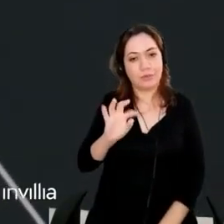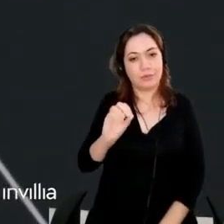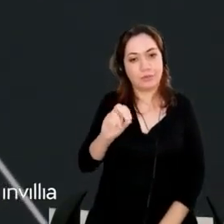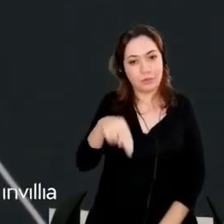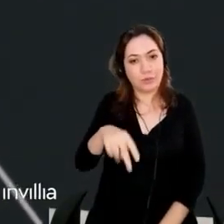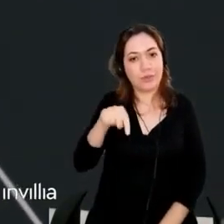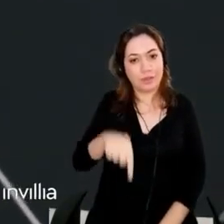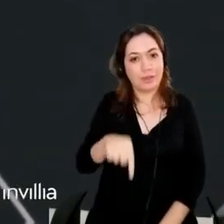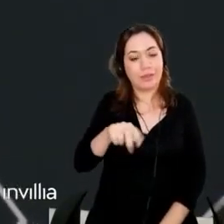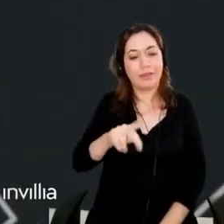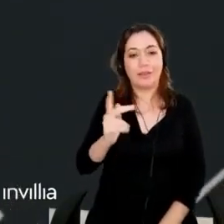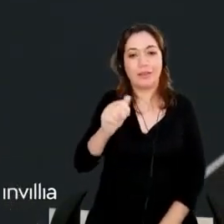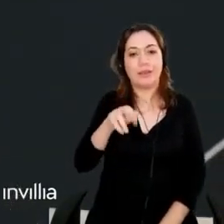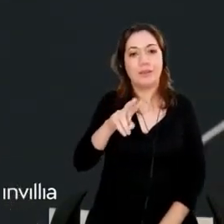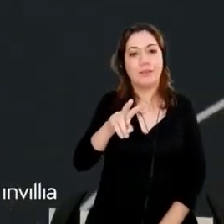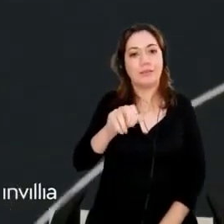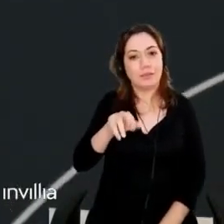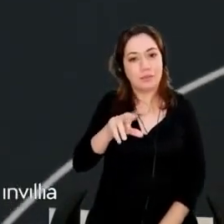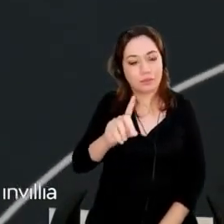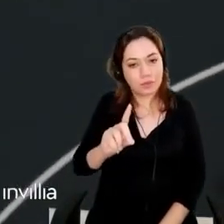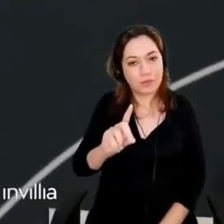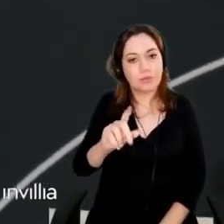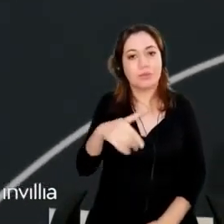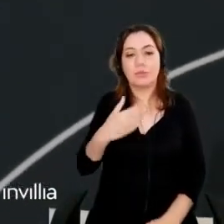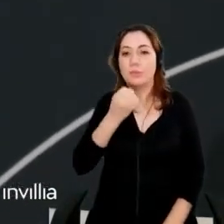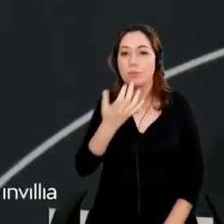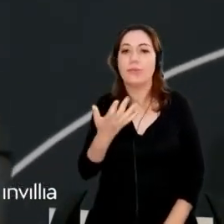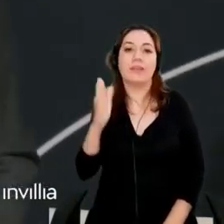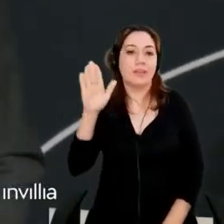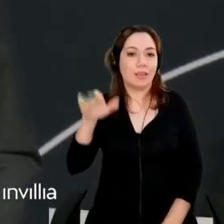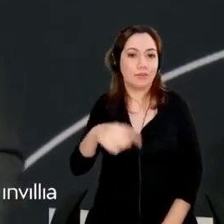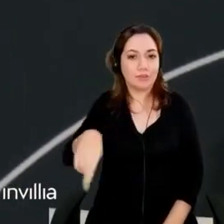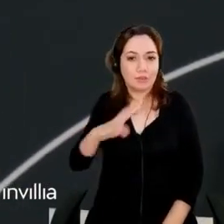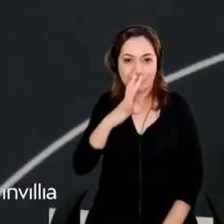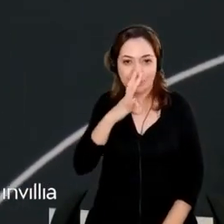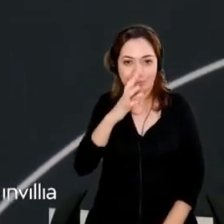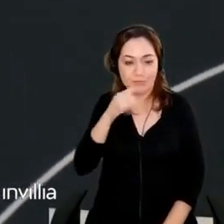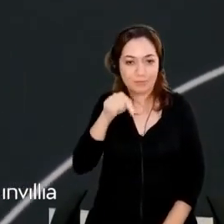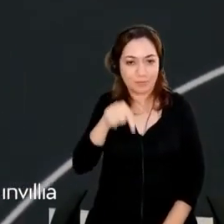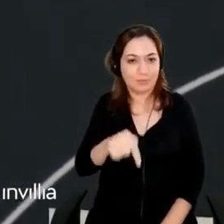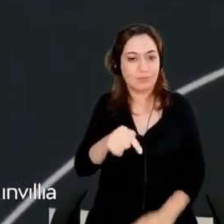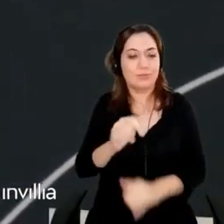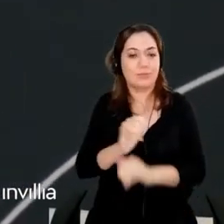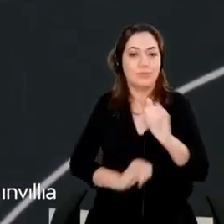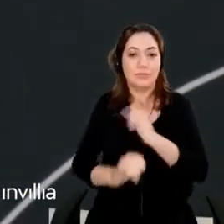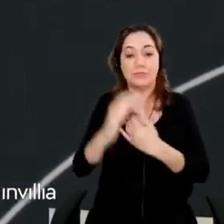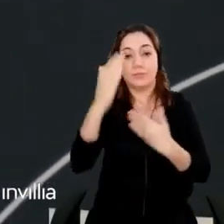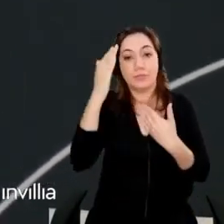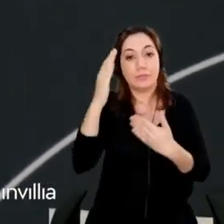afternoon, people following us online, especially people from the south of Brazil.